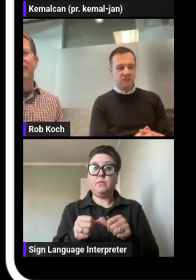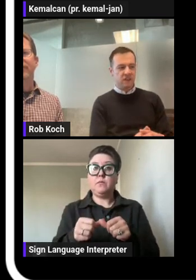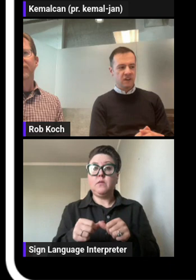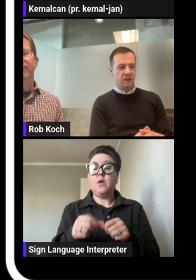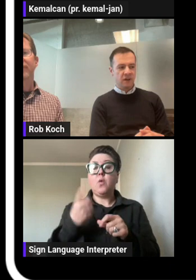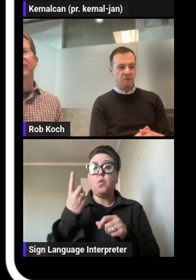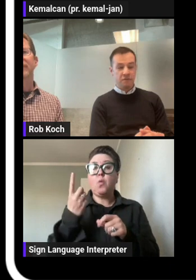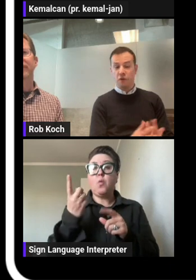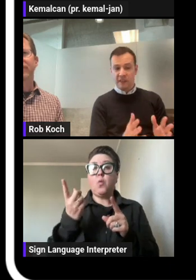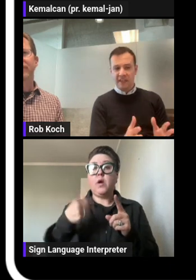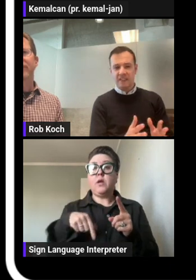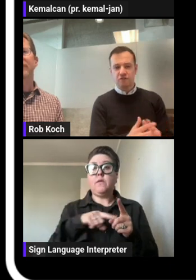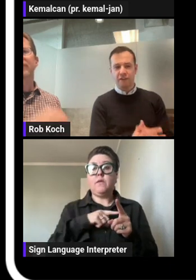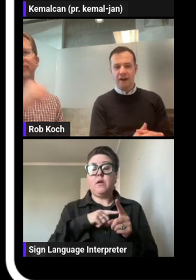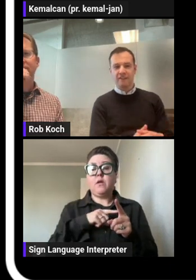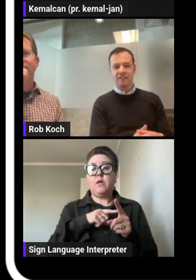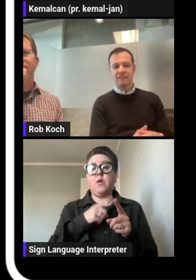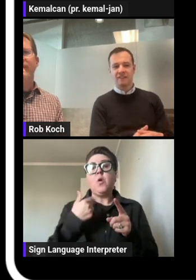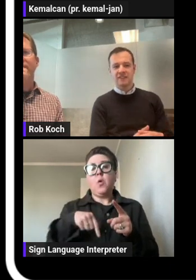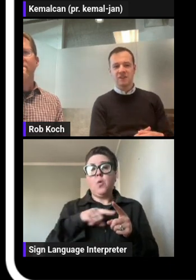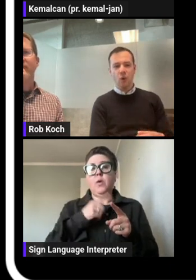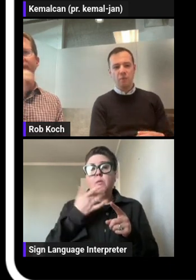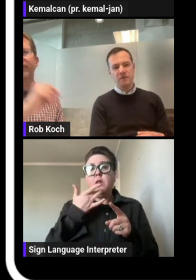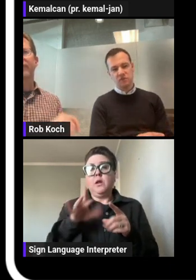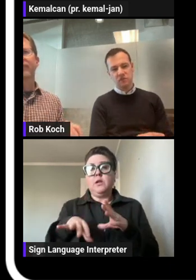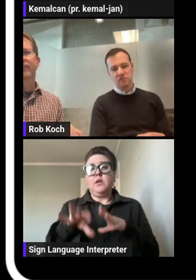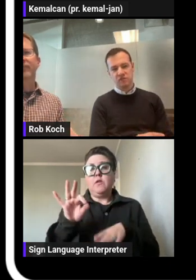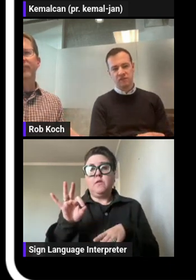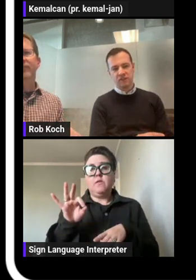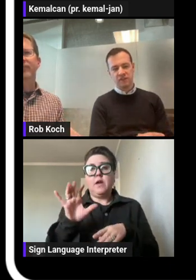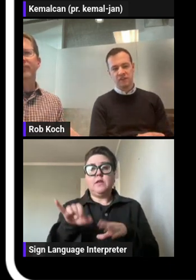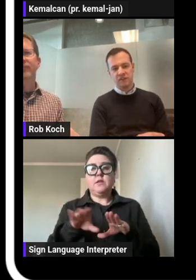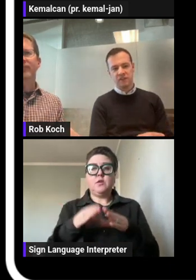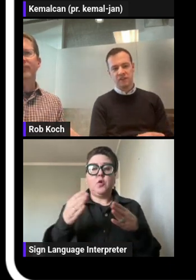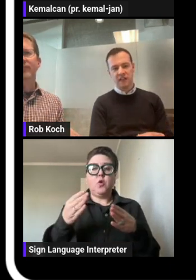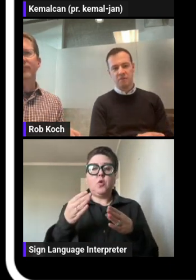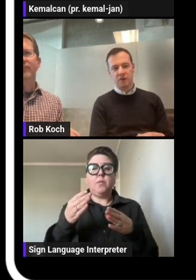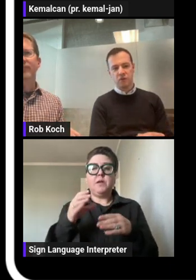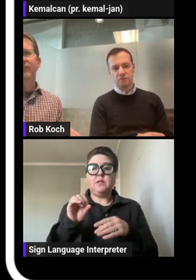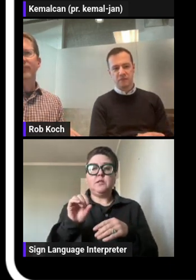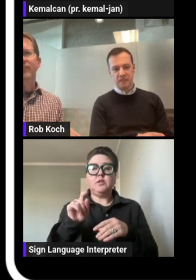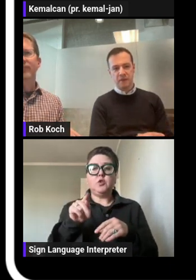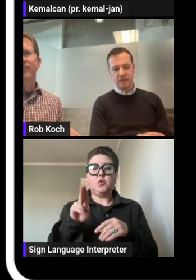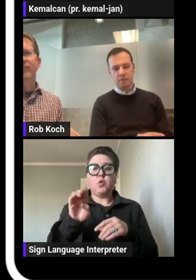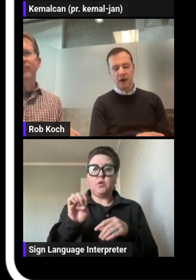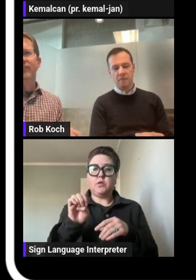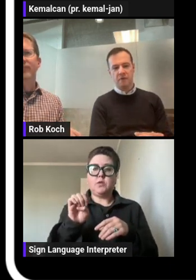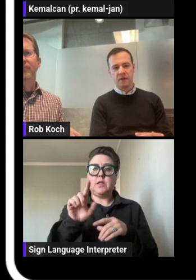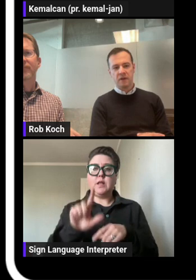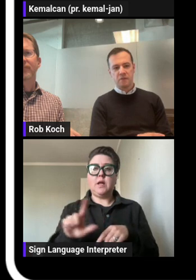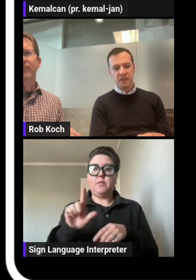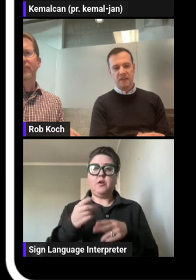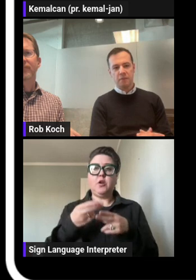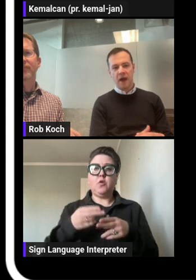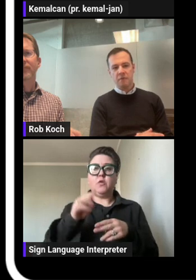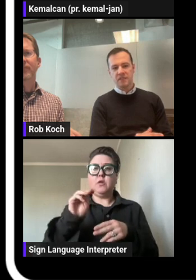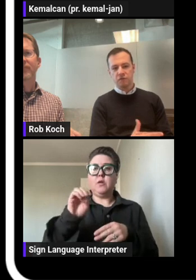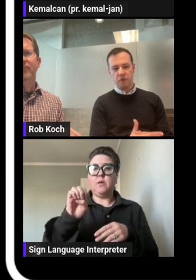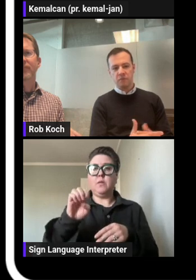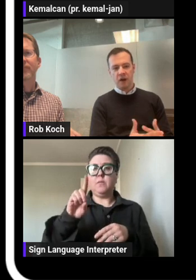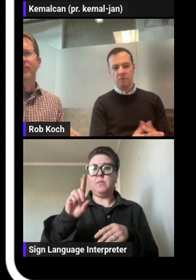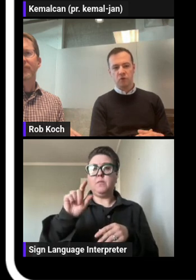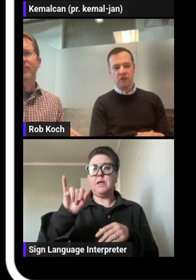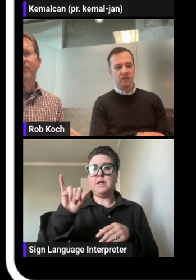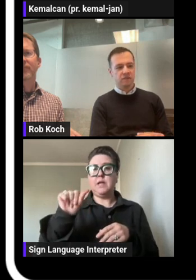One of the we were lucky to find this open source library called MediaPipe. MediaPipe